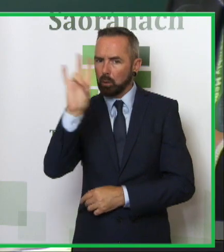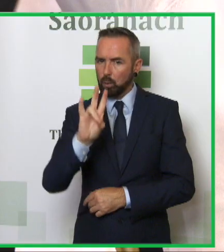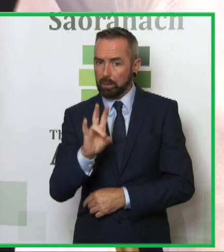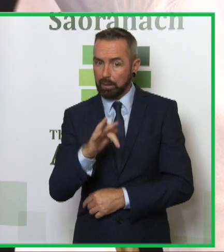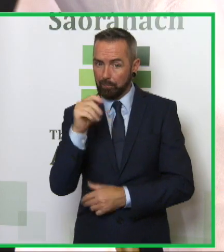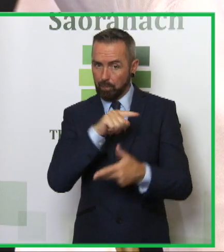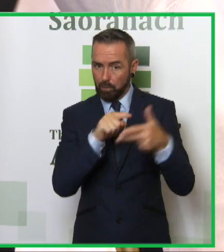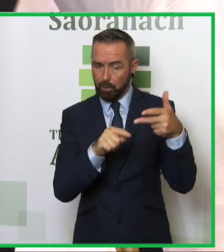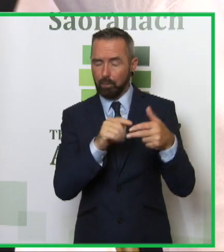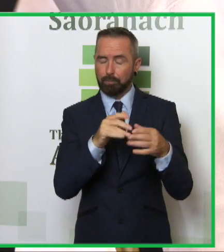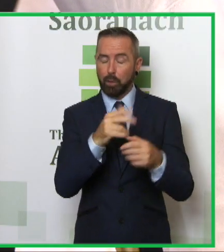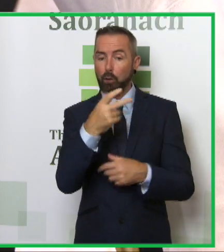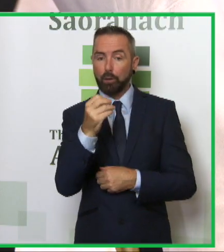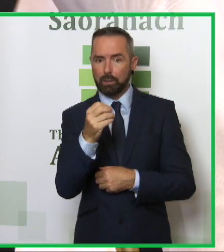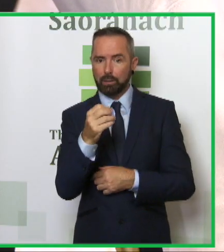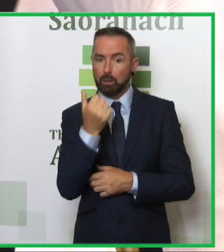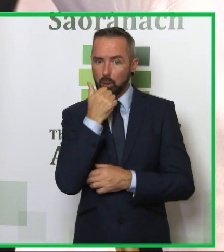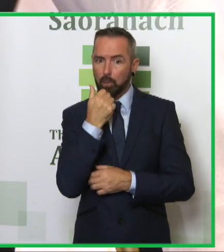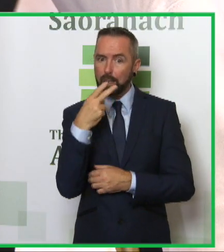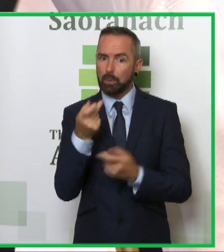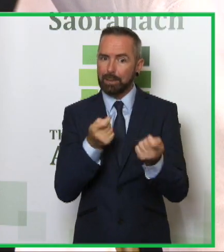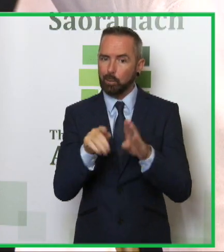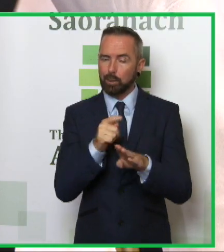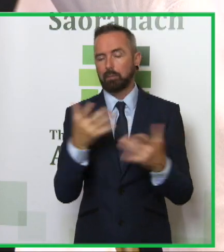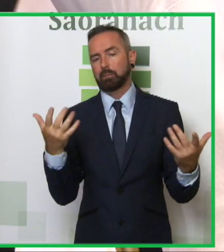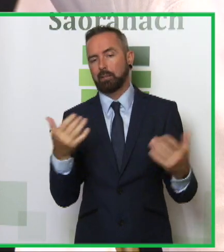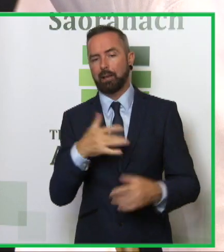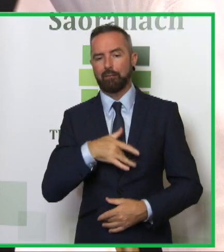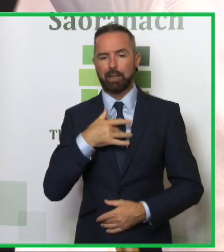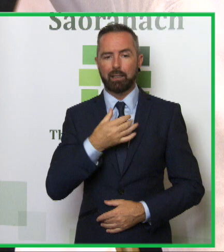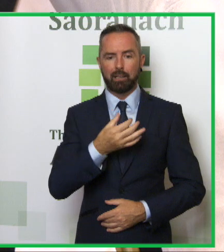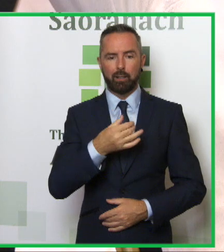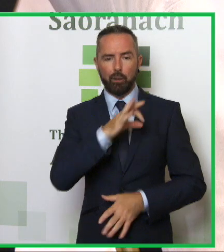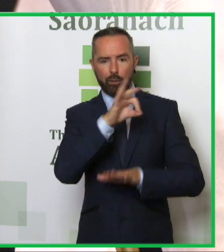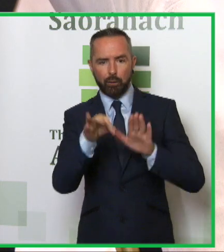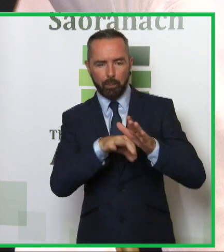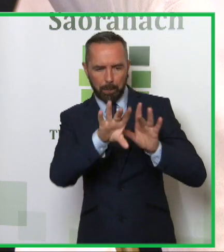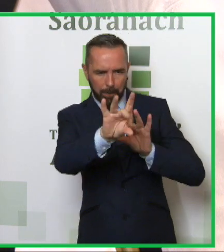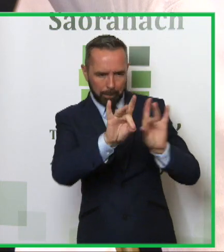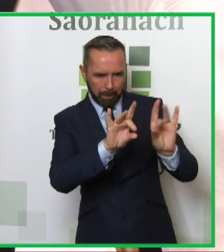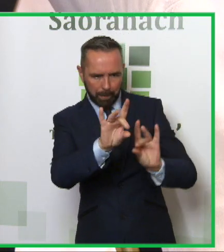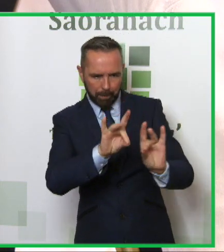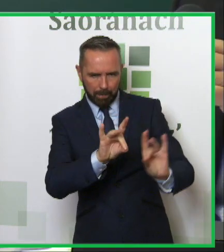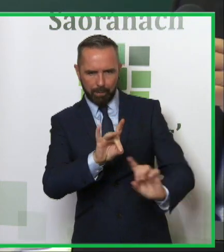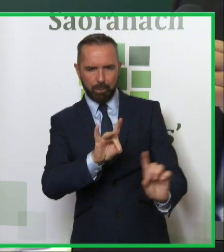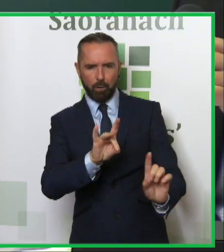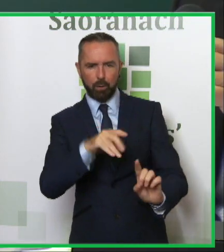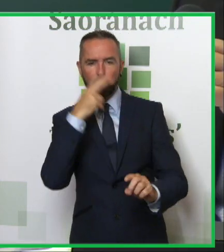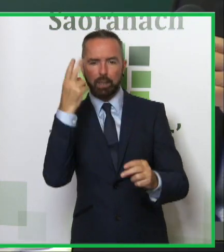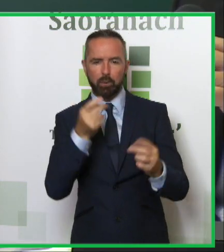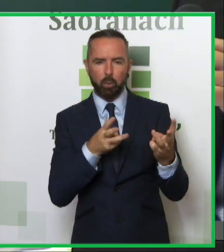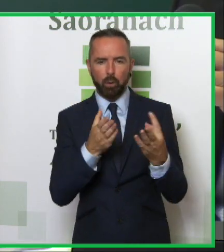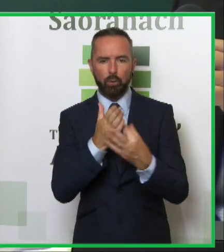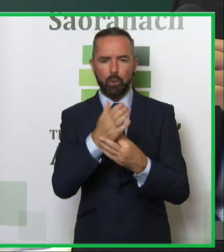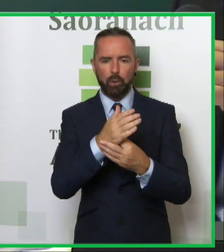being the number, there isn't really, I don't think, a risk of the government cherry picking. As I said, they will have to go through an exercise